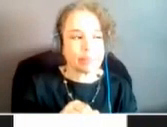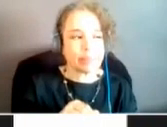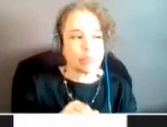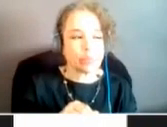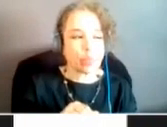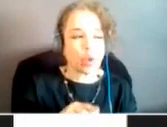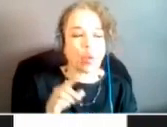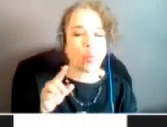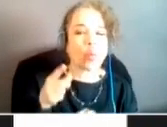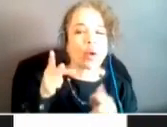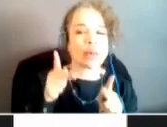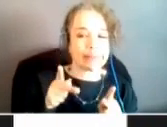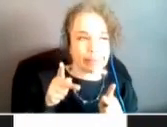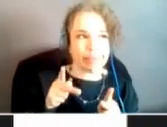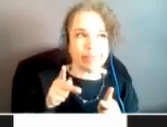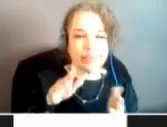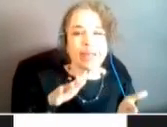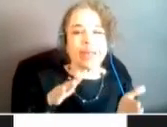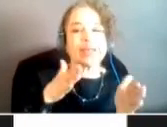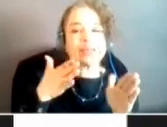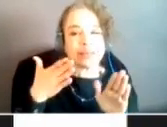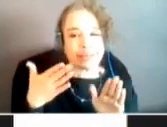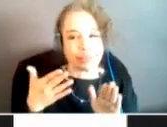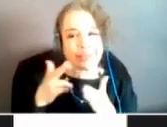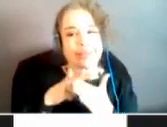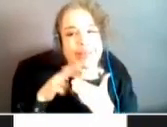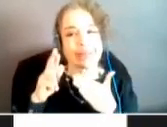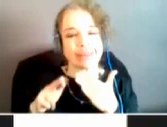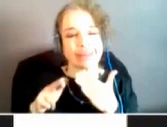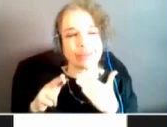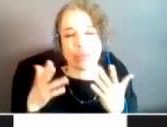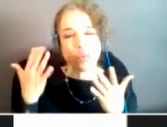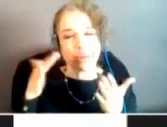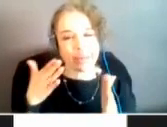when someone does die as a result of suicide.